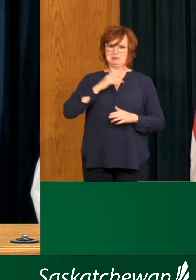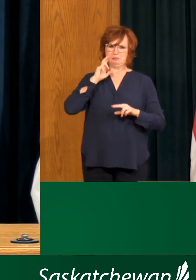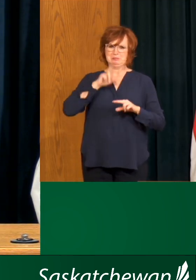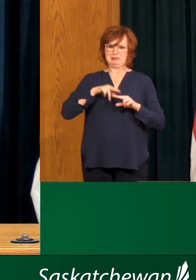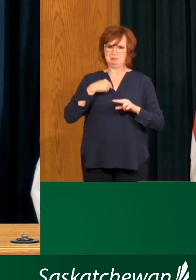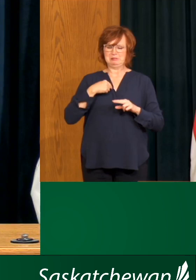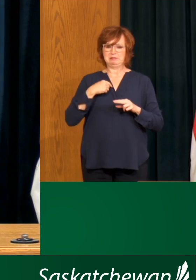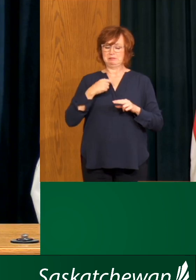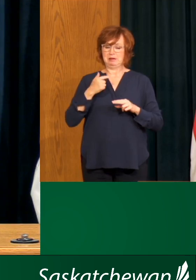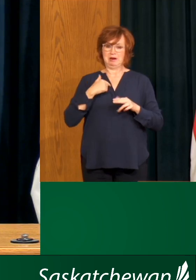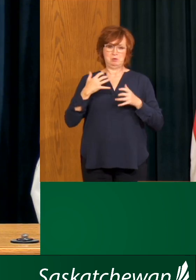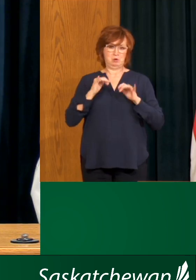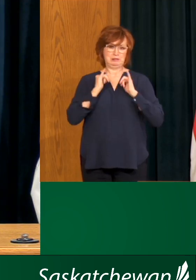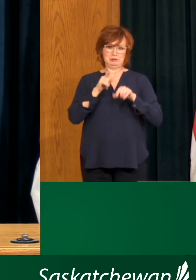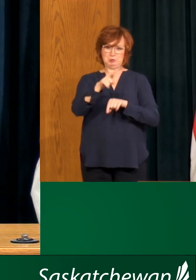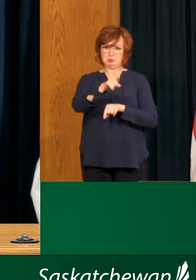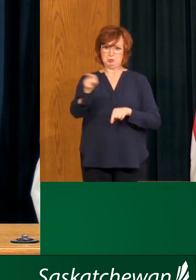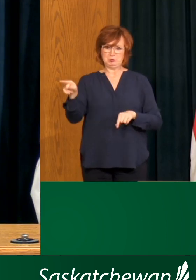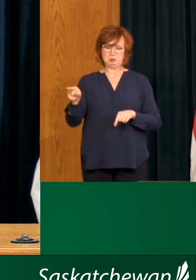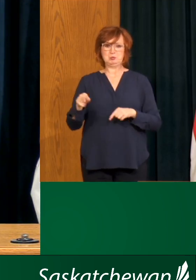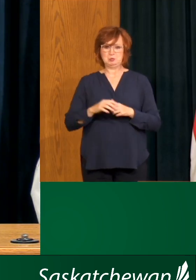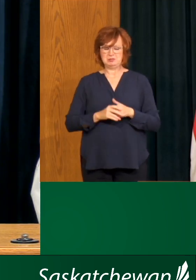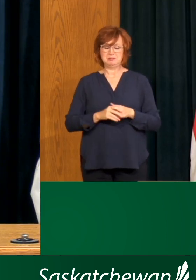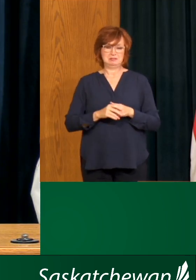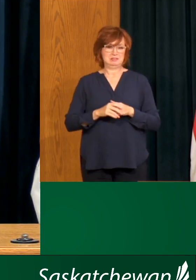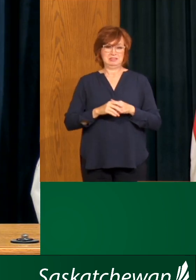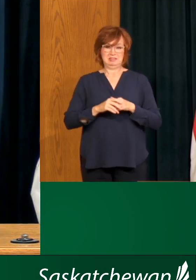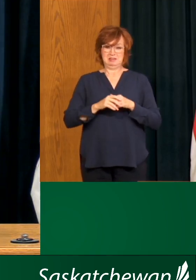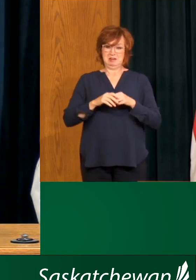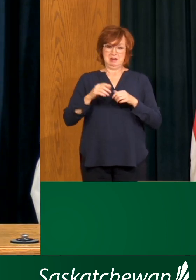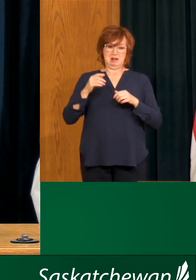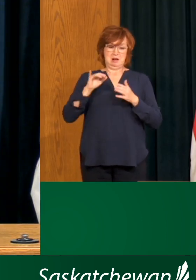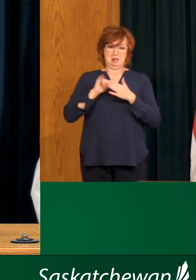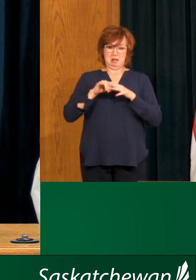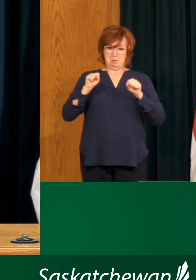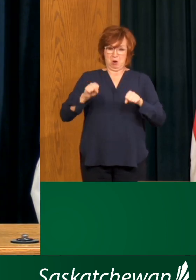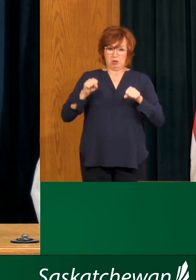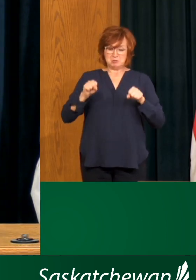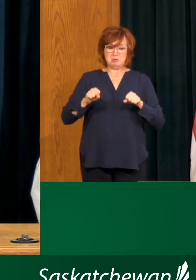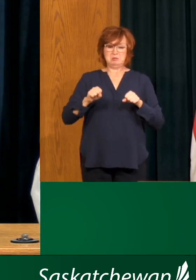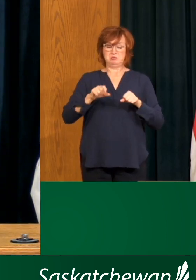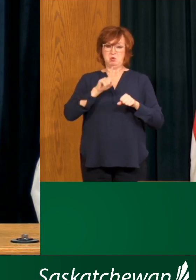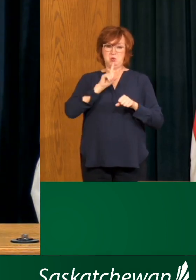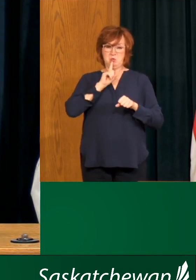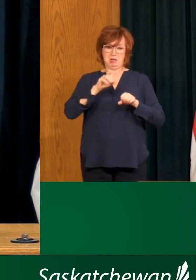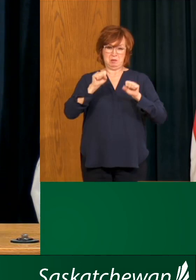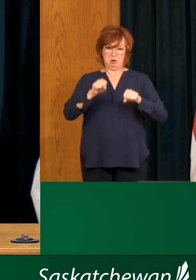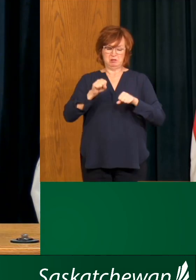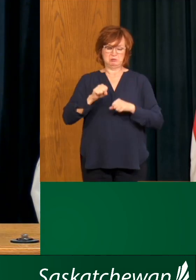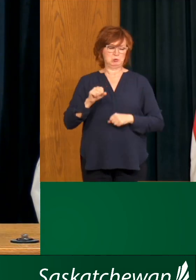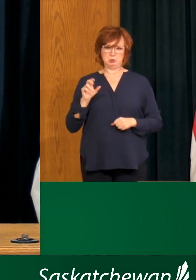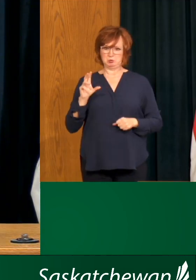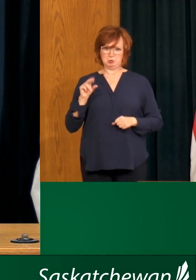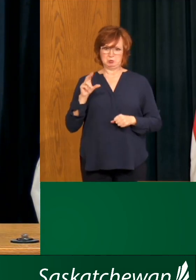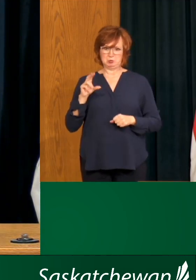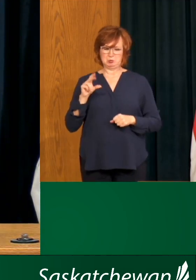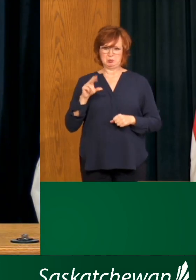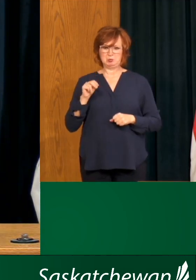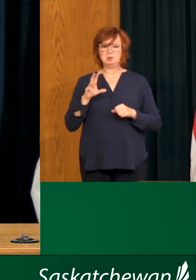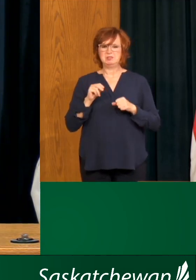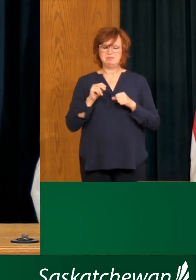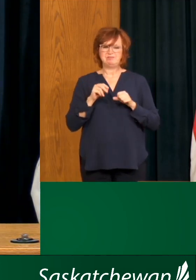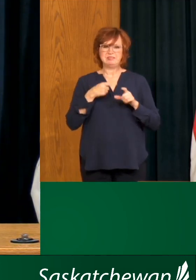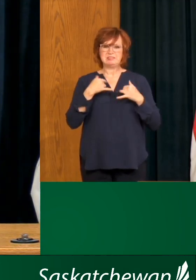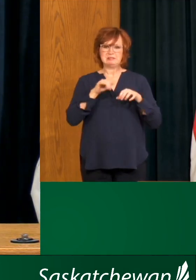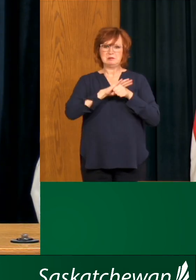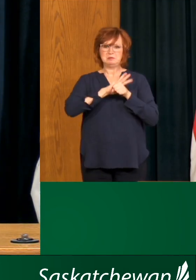anyone. But it is just not realistic because the risk of the spread of COVID-19 has not disappeared.